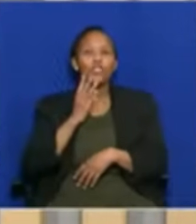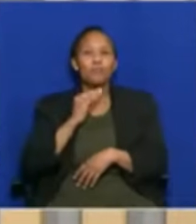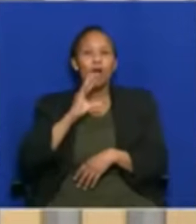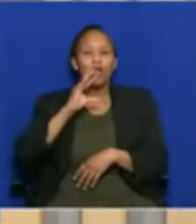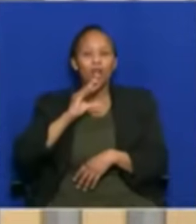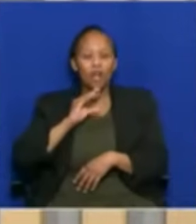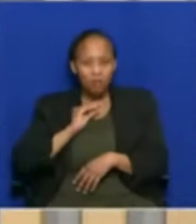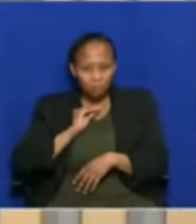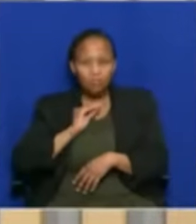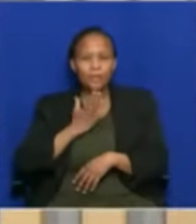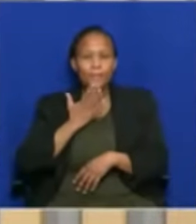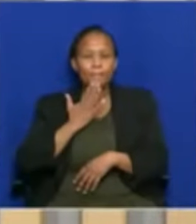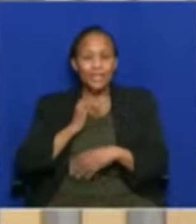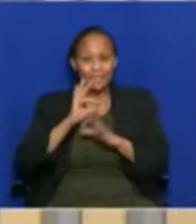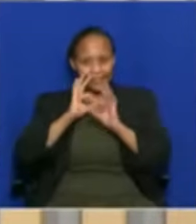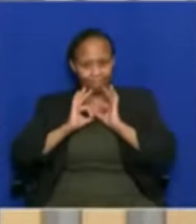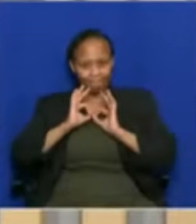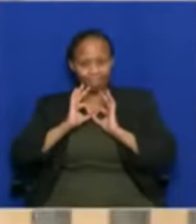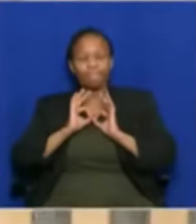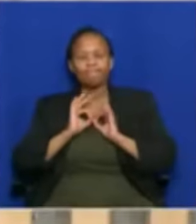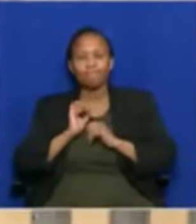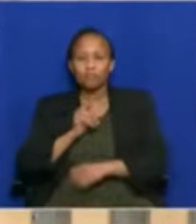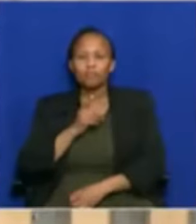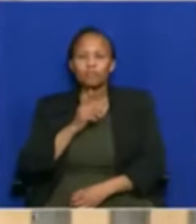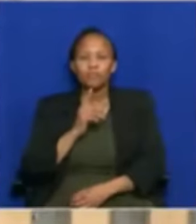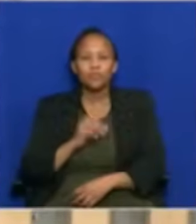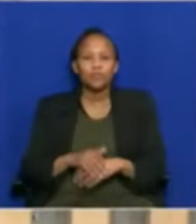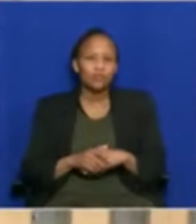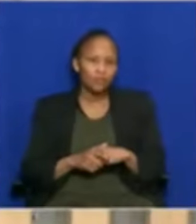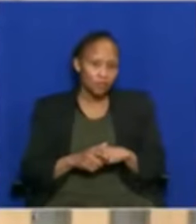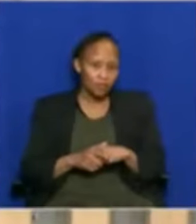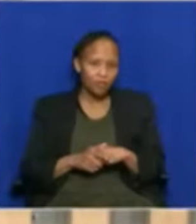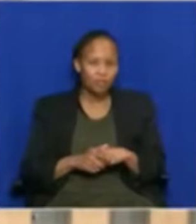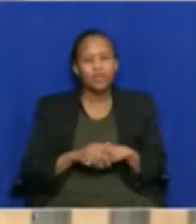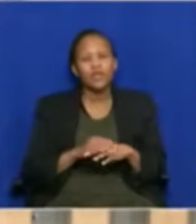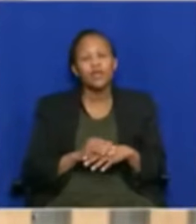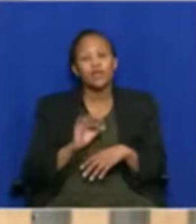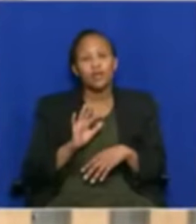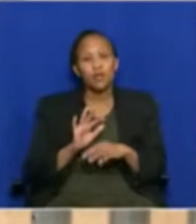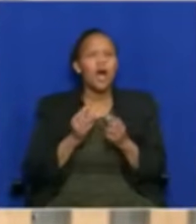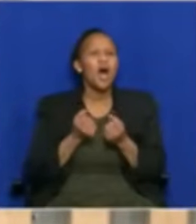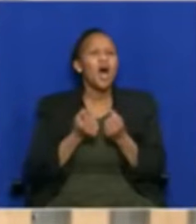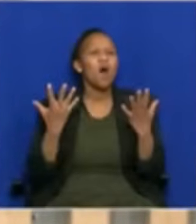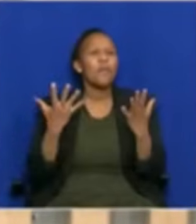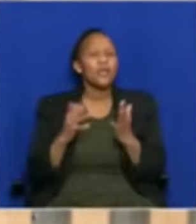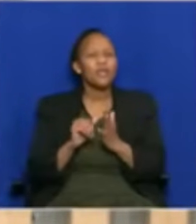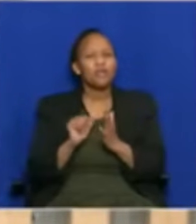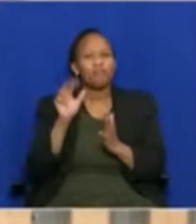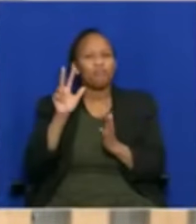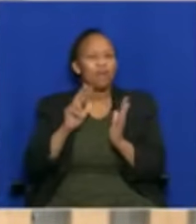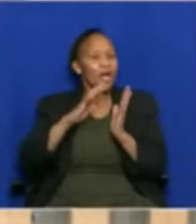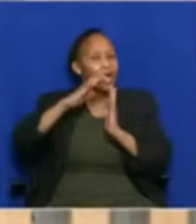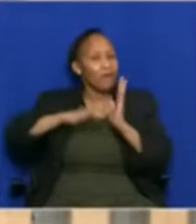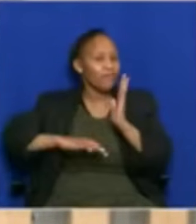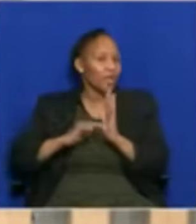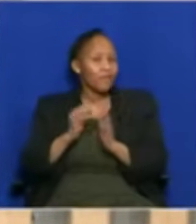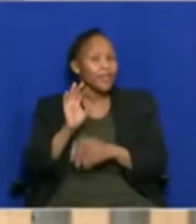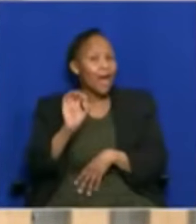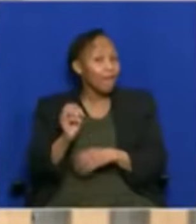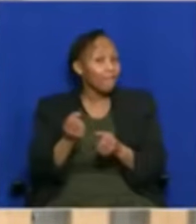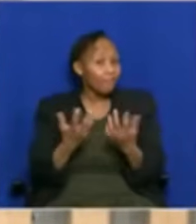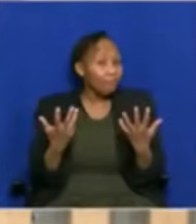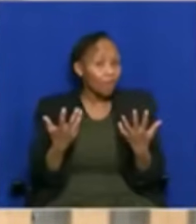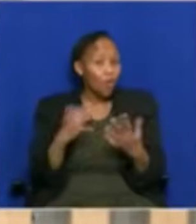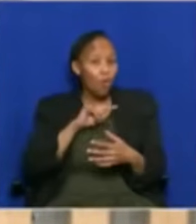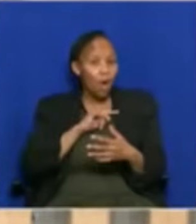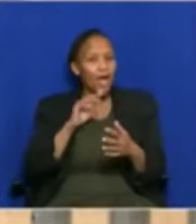will try and locate. Do you know how many affidavits you have, at least, so that we search amongst them? Then we'll try and